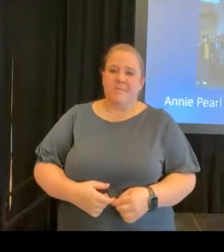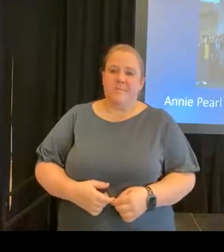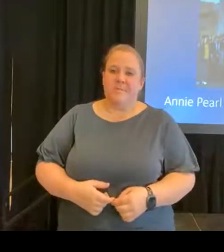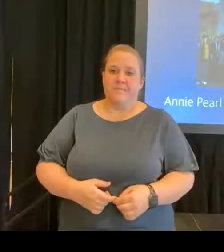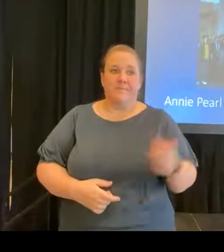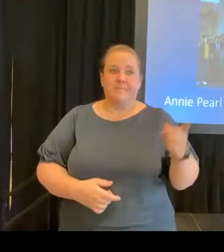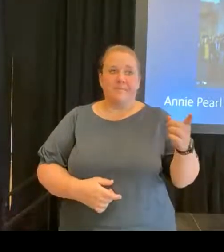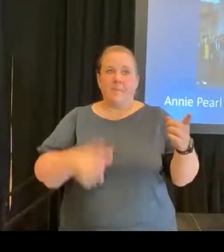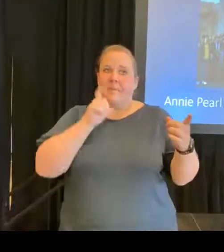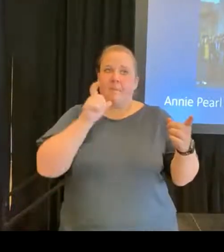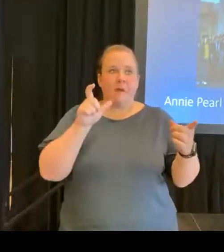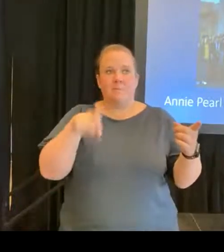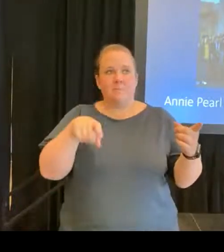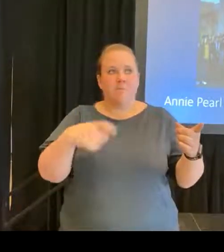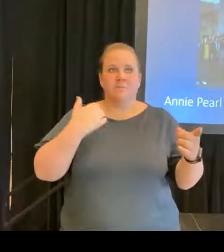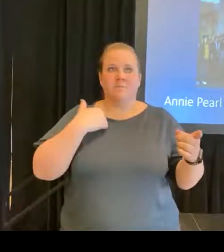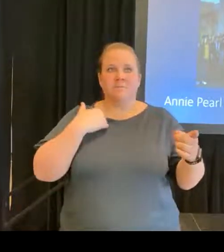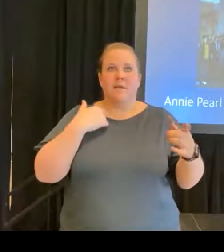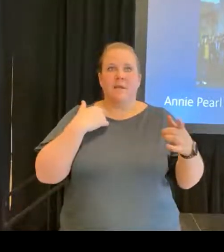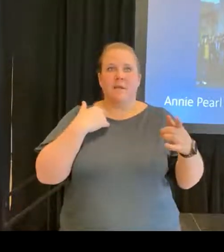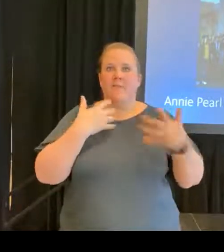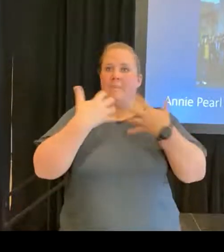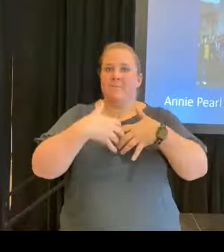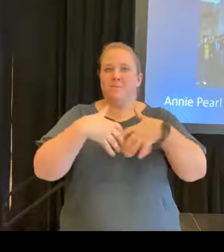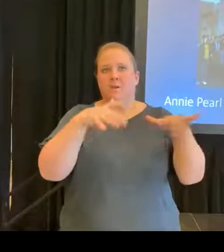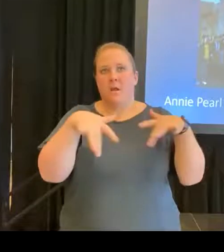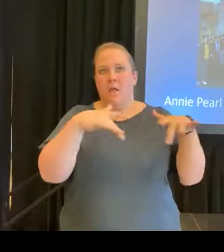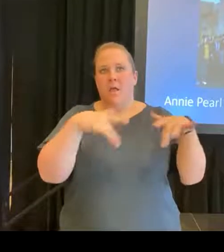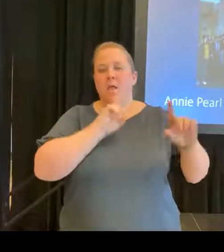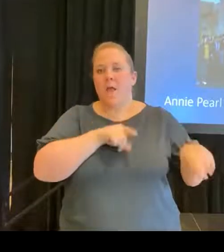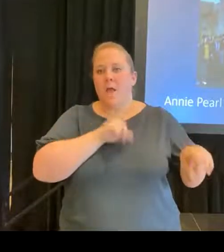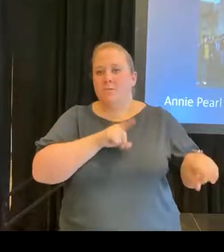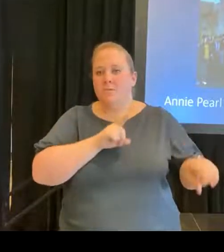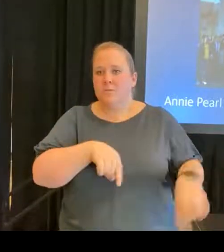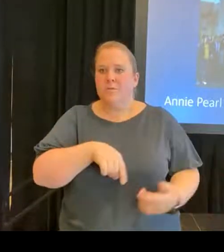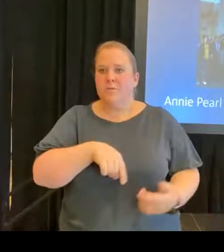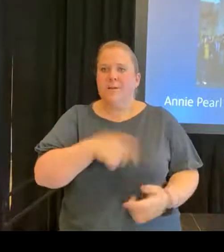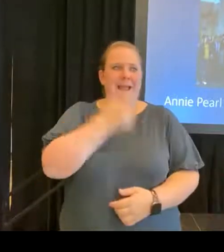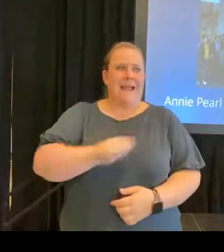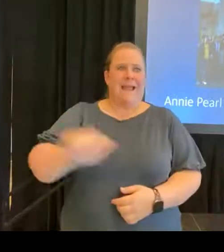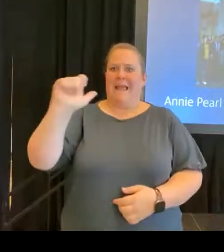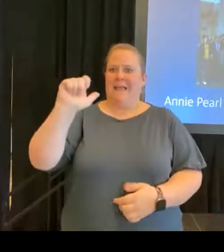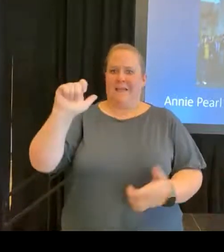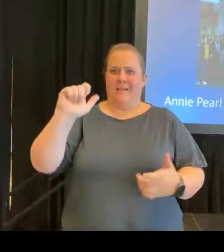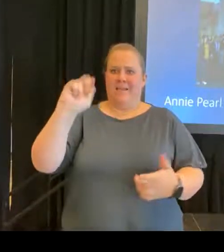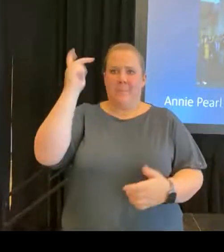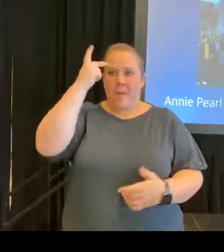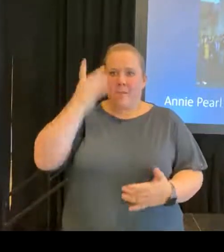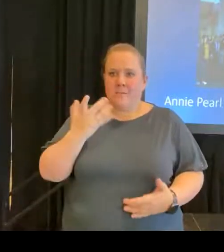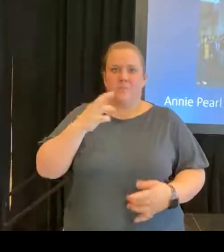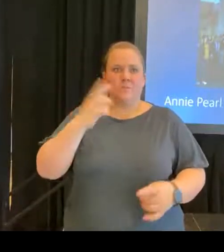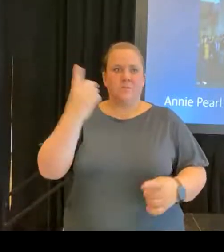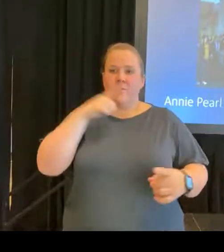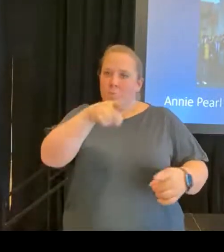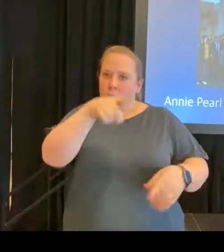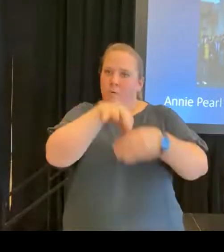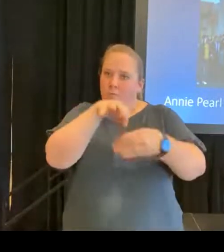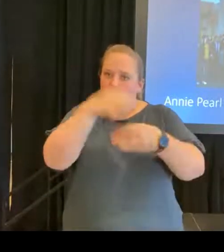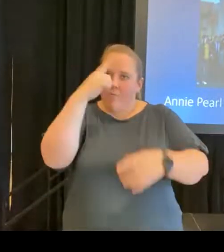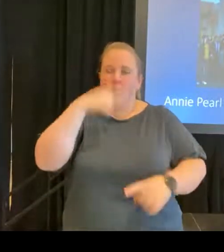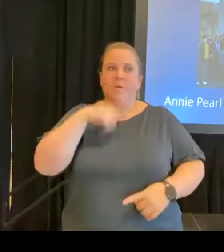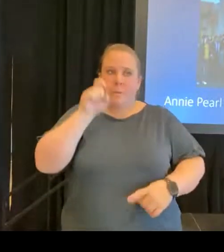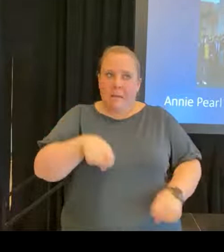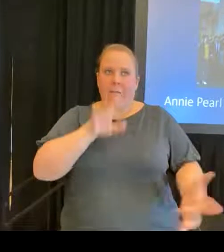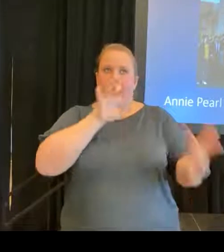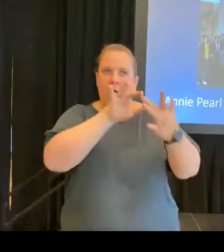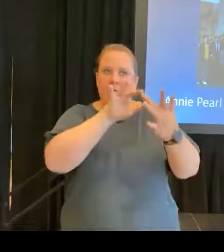They're not supposed to have a machine on answering the phone. Any elected official, you're supposed to be able to contact your elected